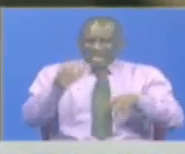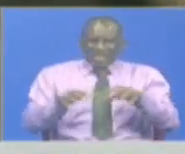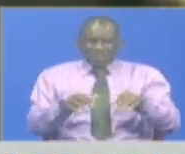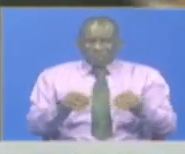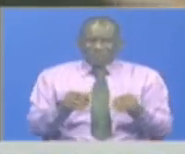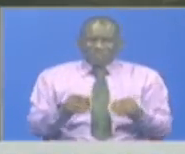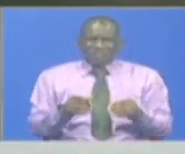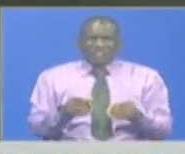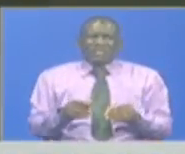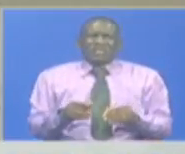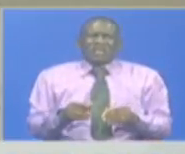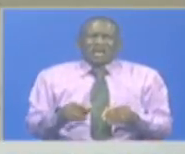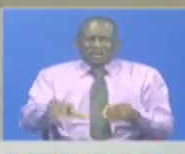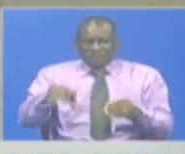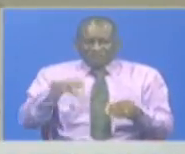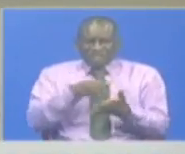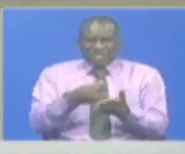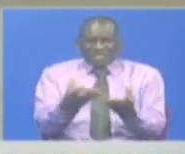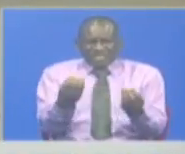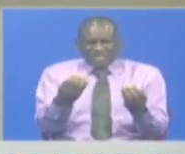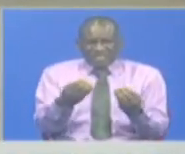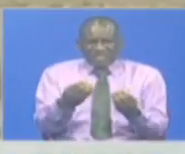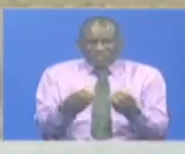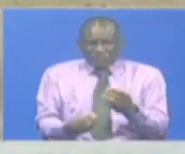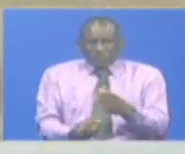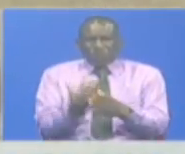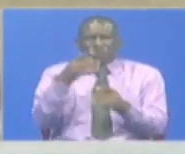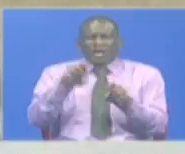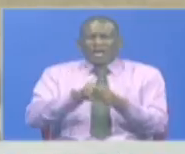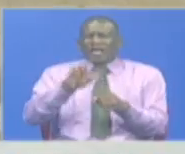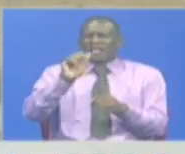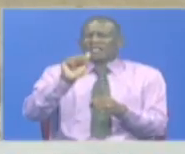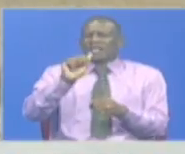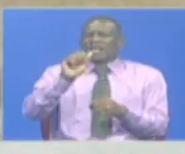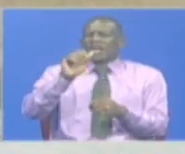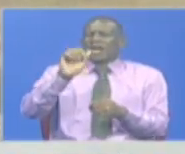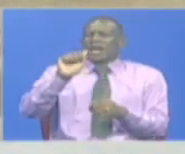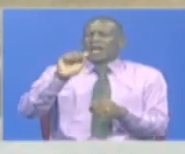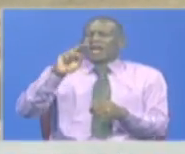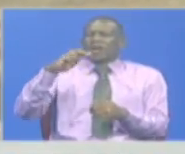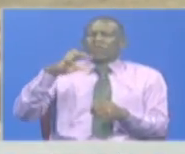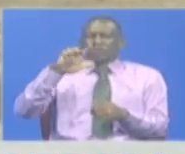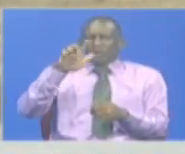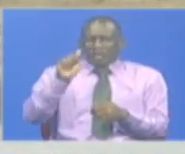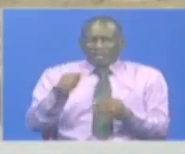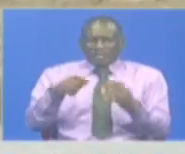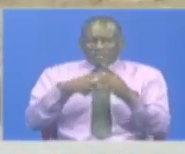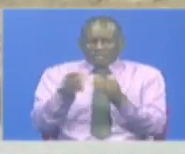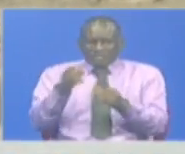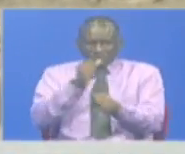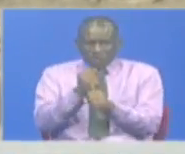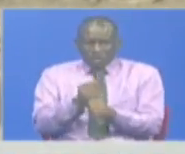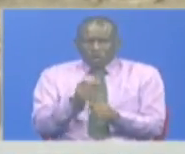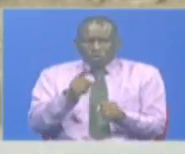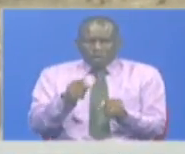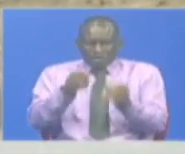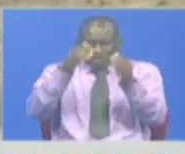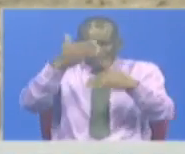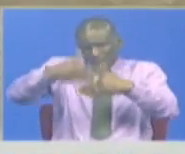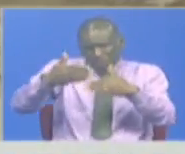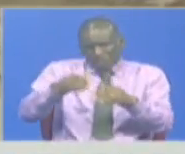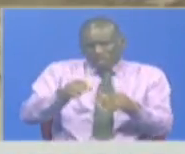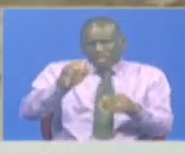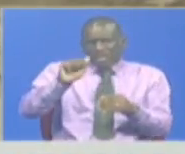it much easier to breed. And as Angola reopens its operations, one neighborhood in Luanda remains isolated after several residents